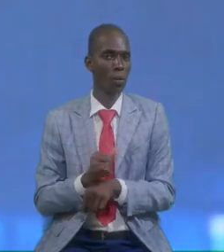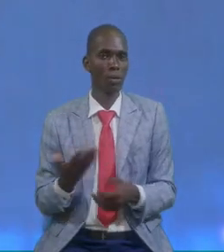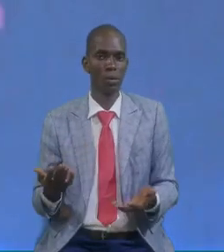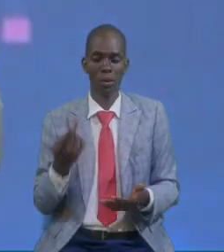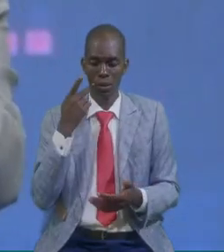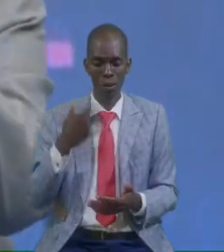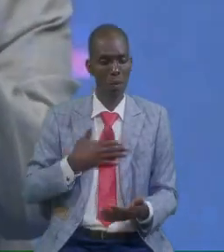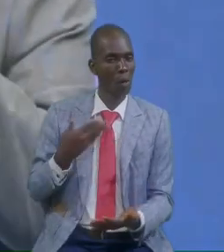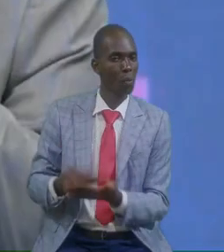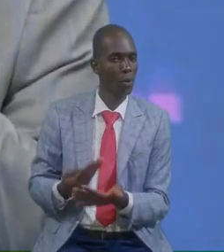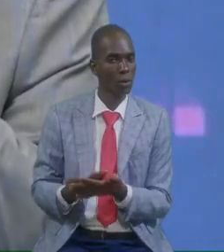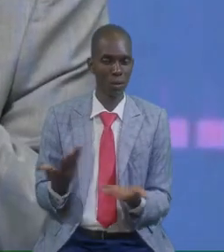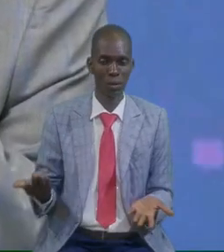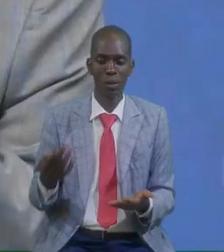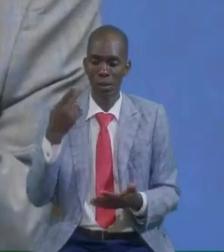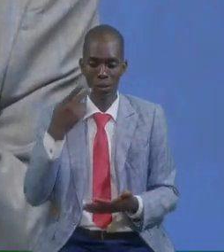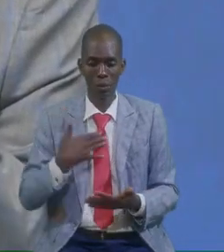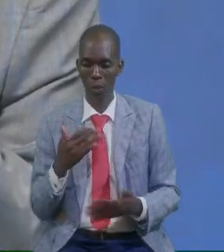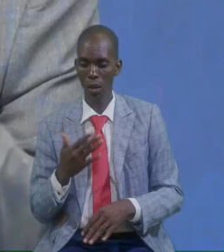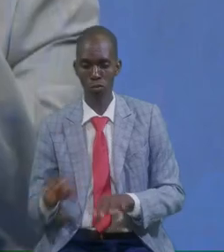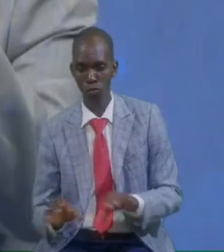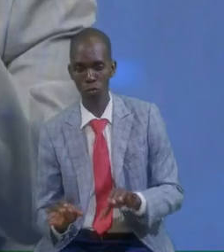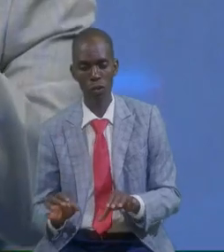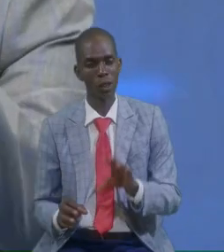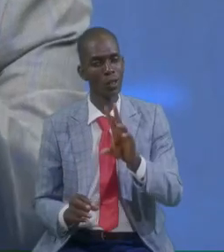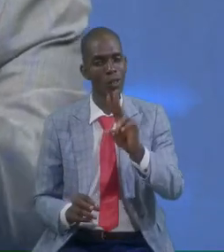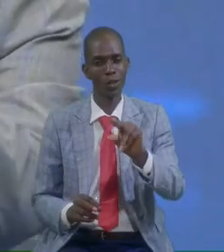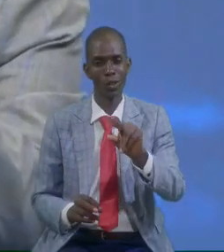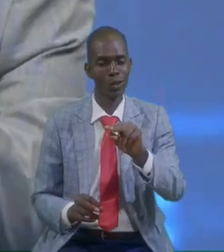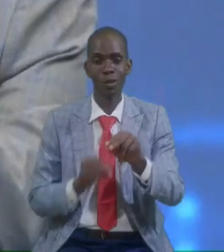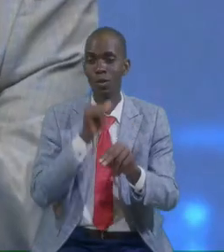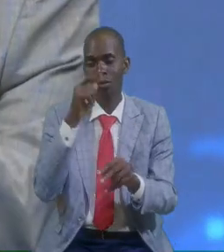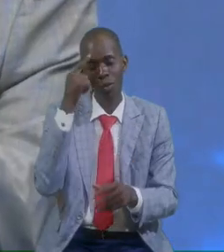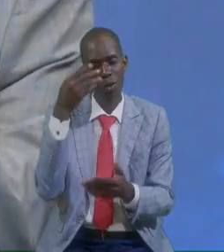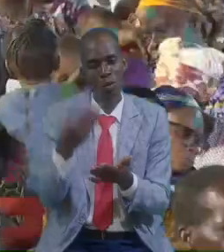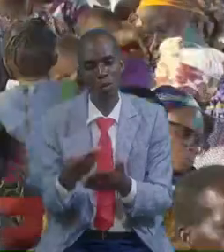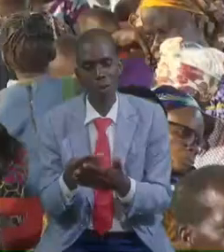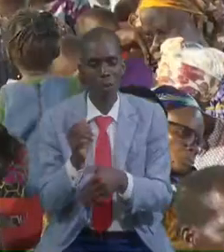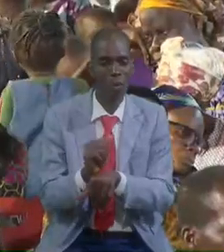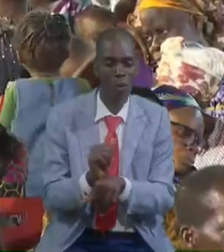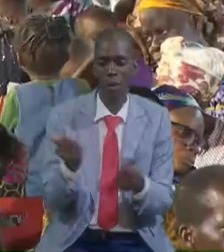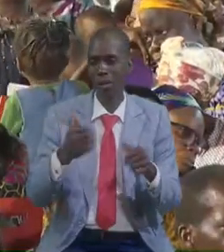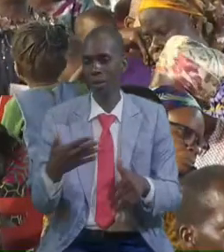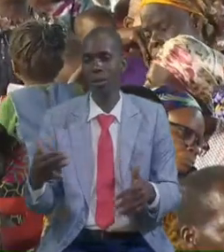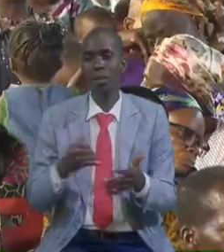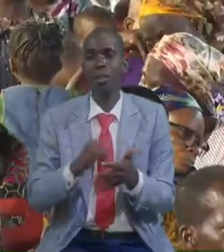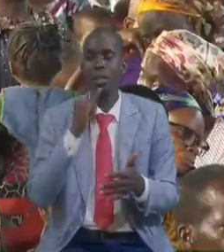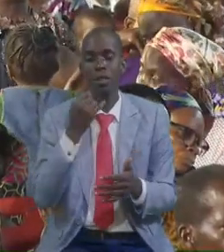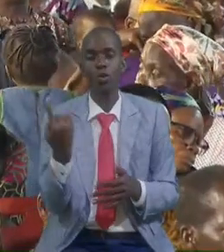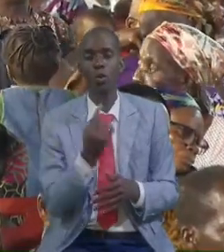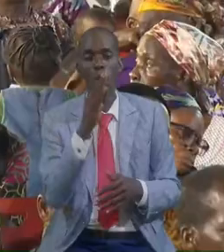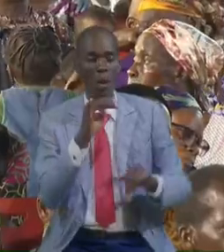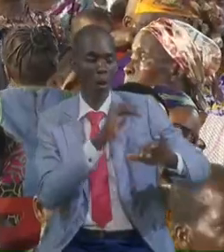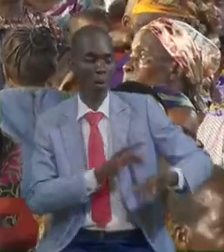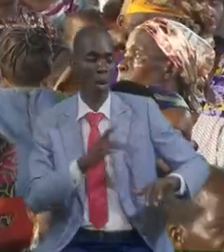doesn't come in here. Only the mercy of God and the provision of mercy will come to you tonight